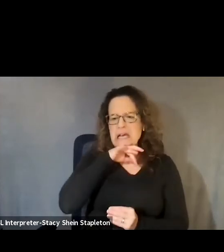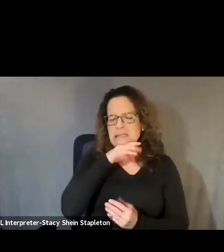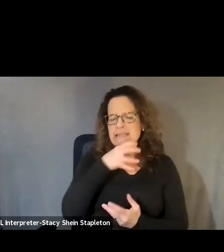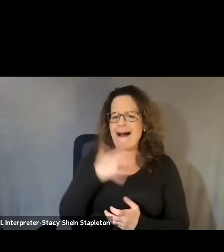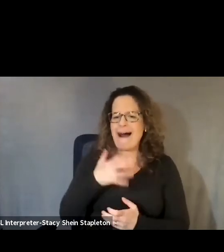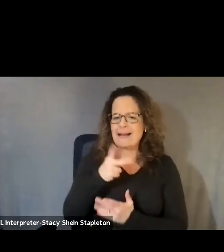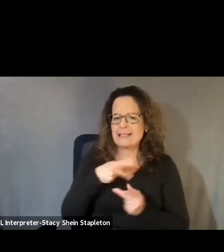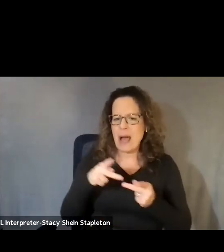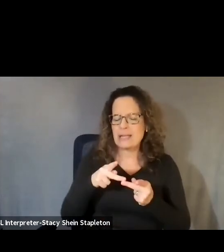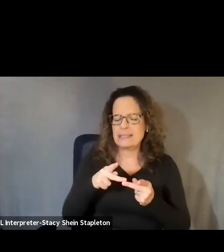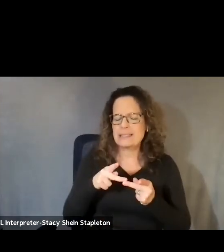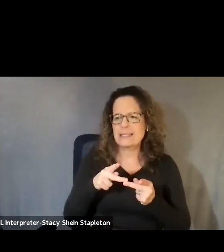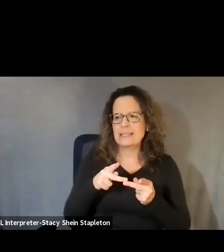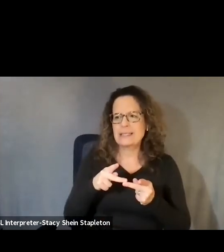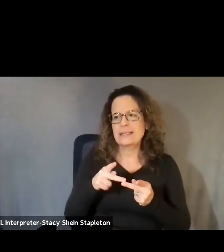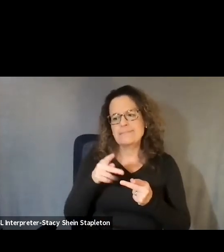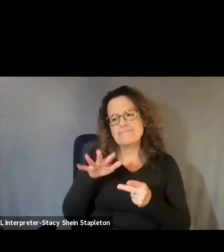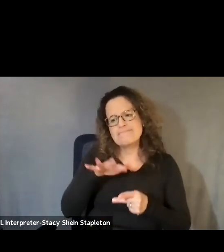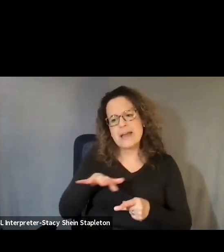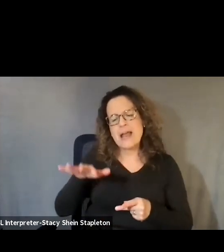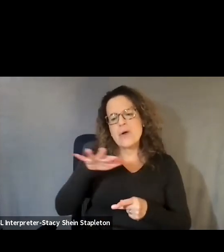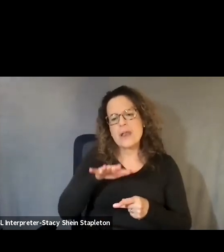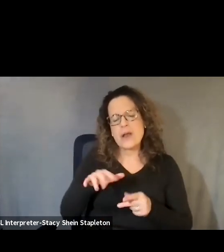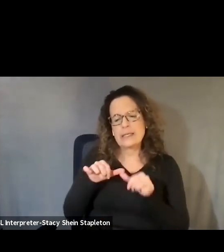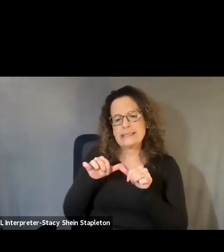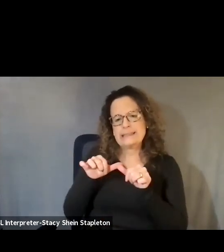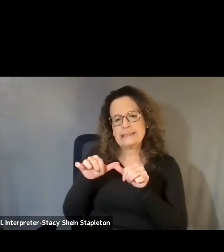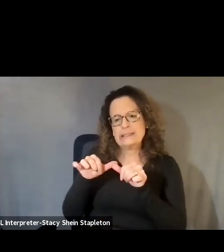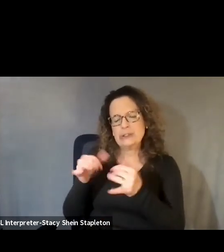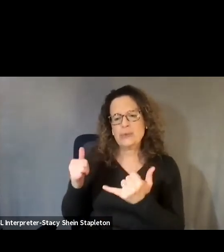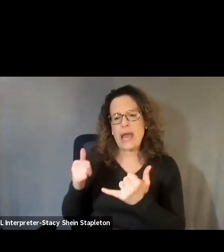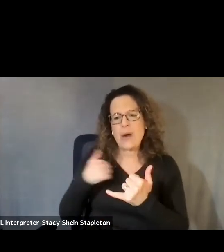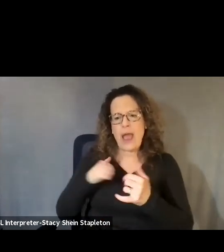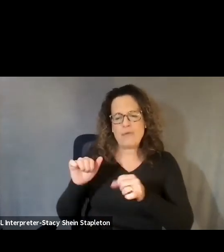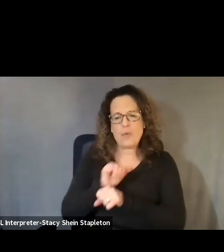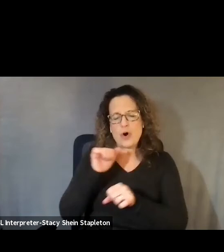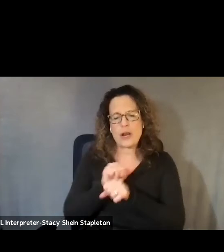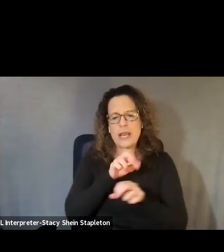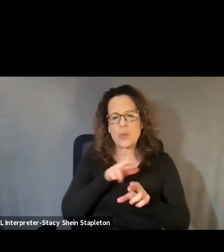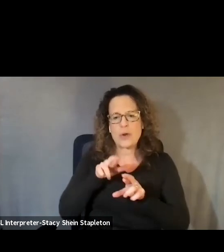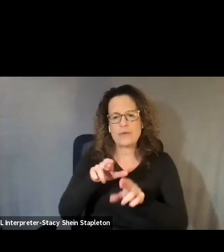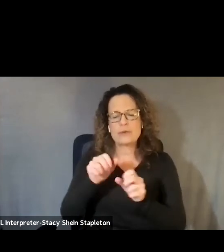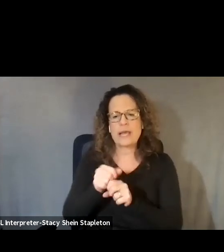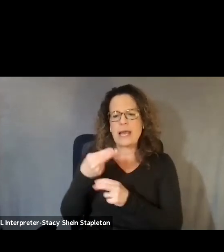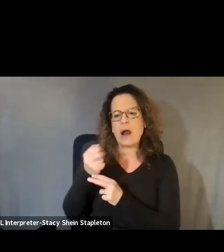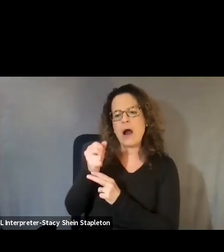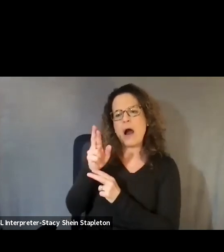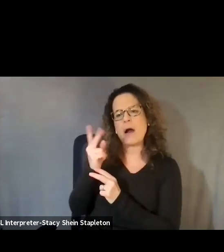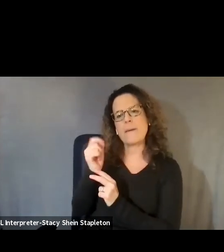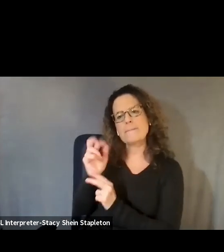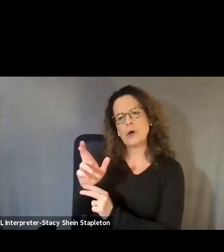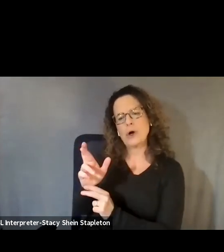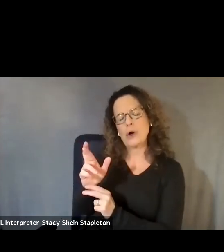they are in areas where we continue to this day to have working rivers and harbors. And in many